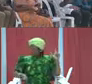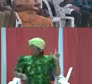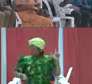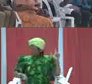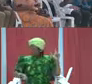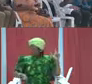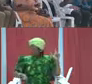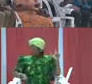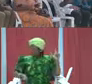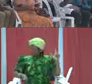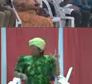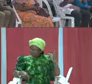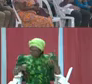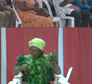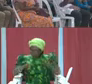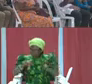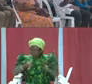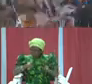exponential increase,